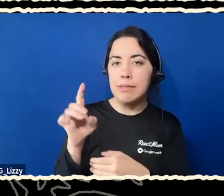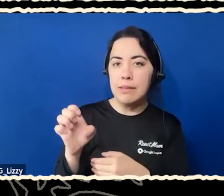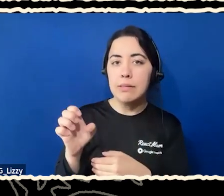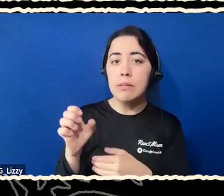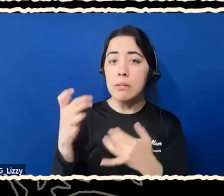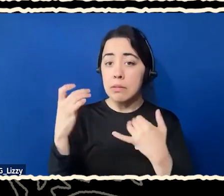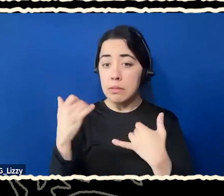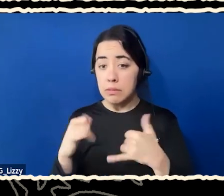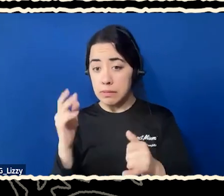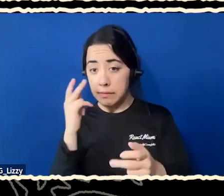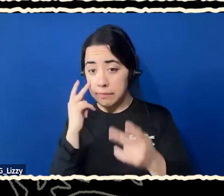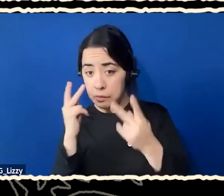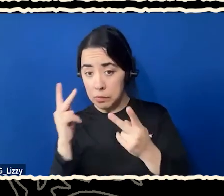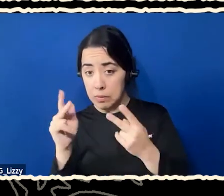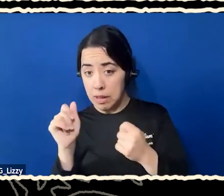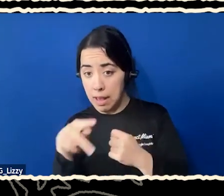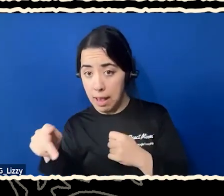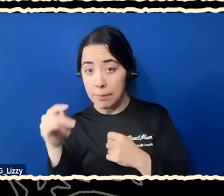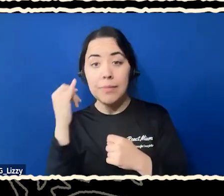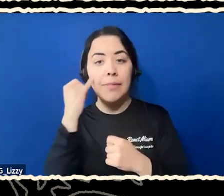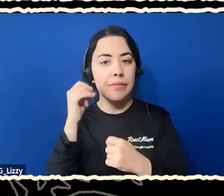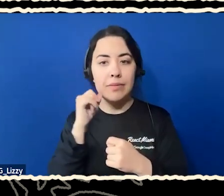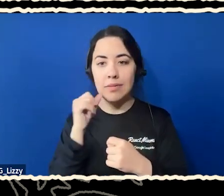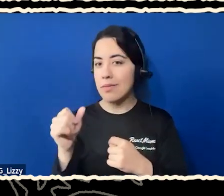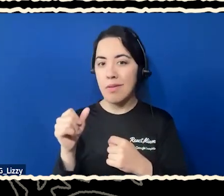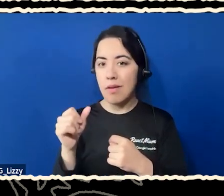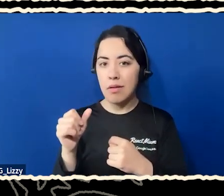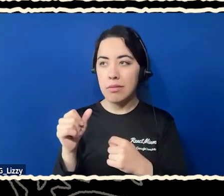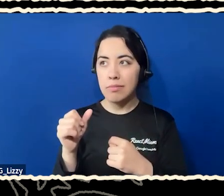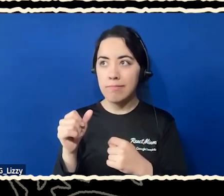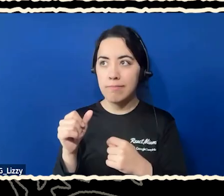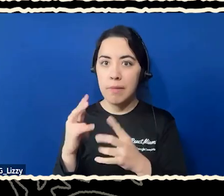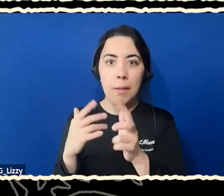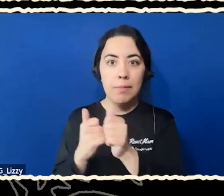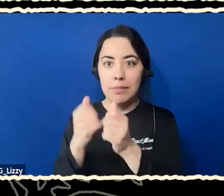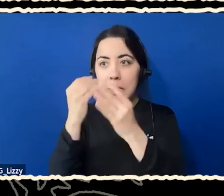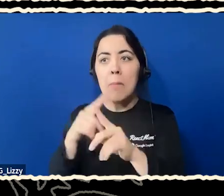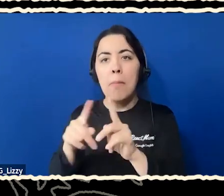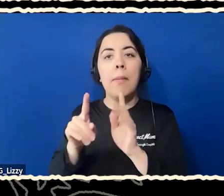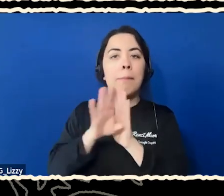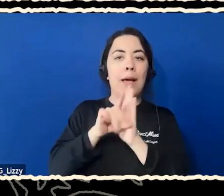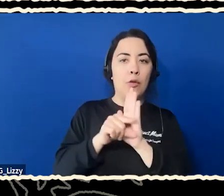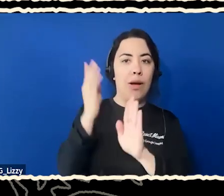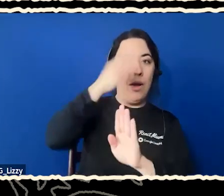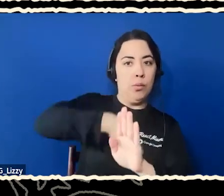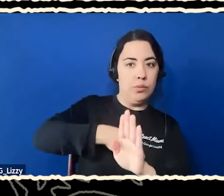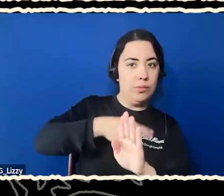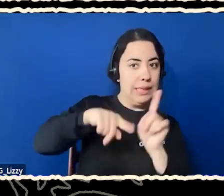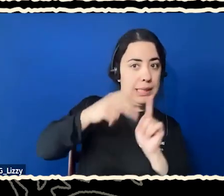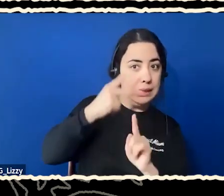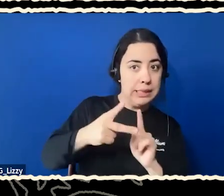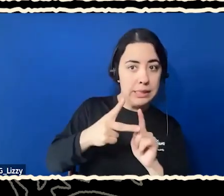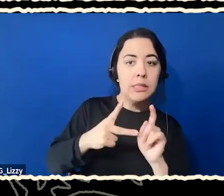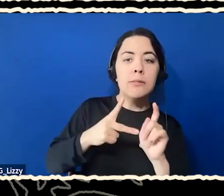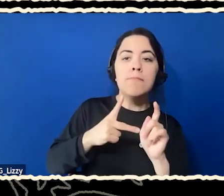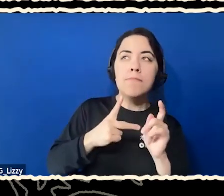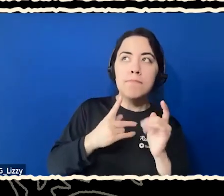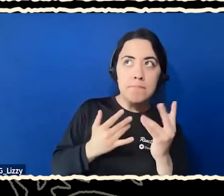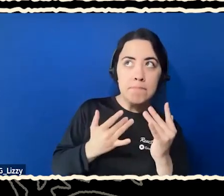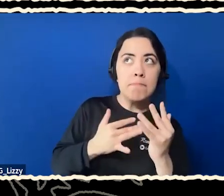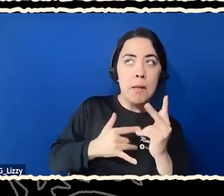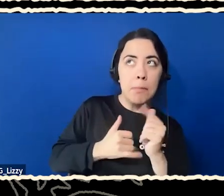not fresh, but it is being updated in the background. And you also have this background refetching, which